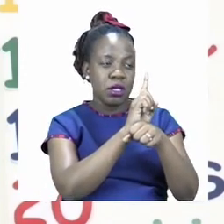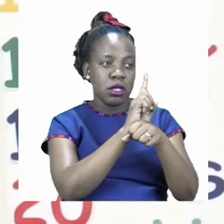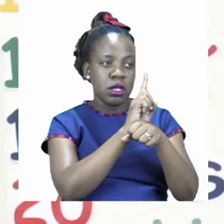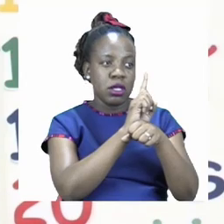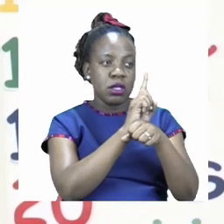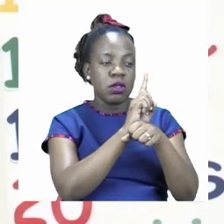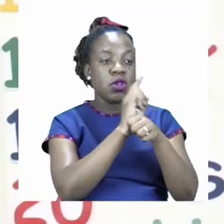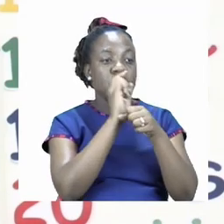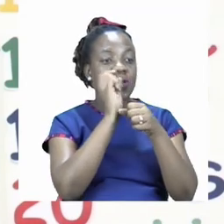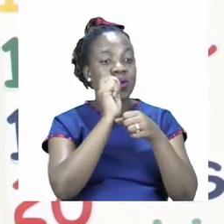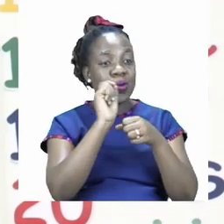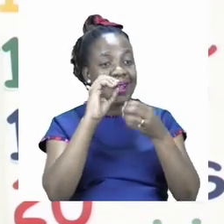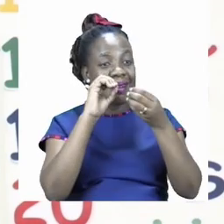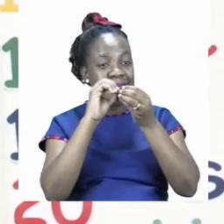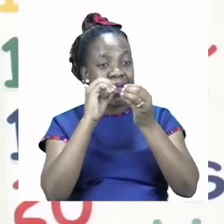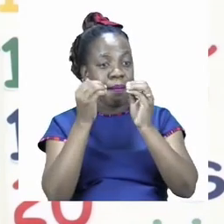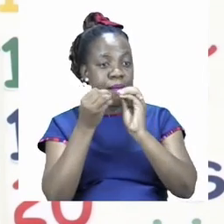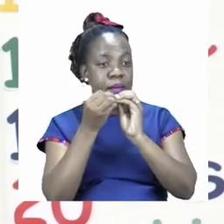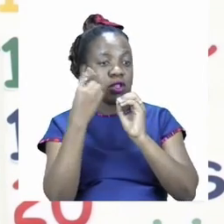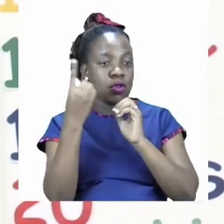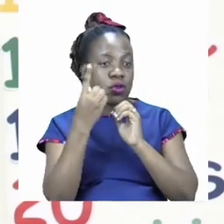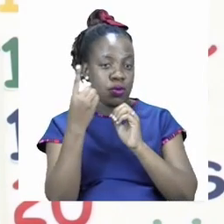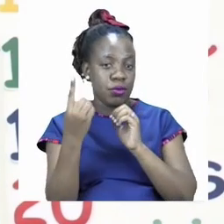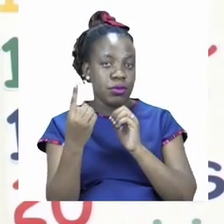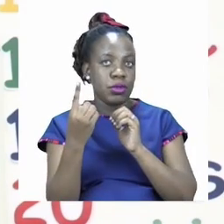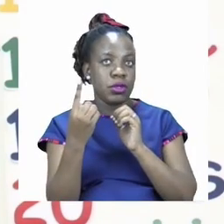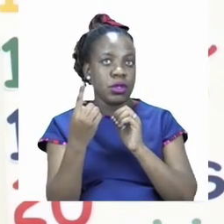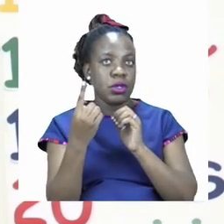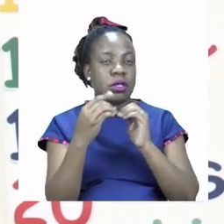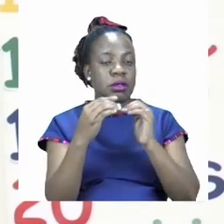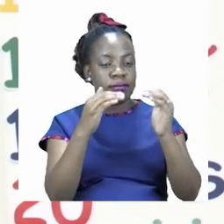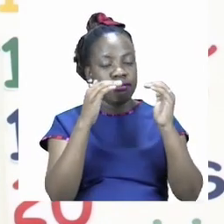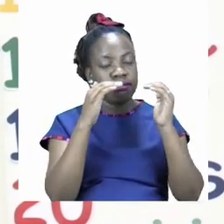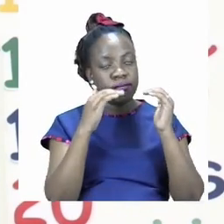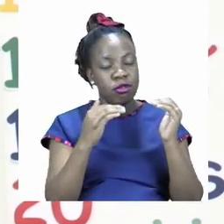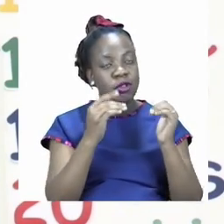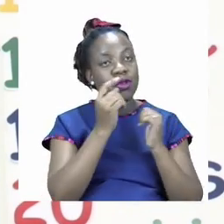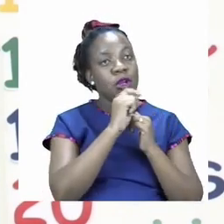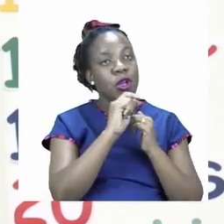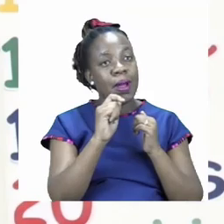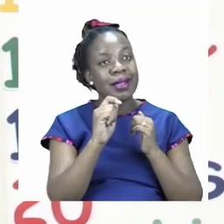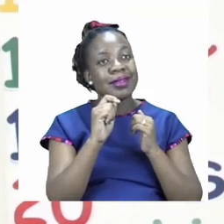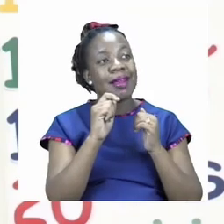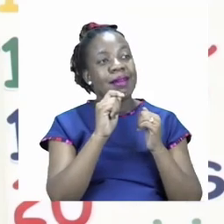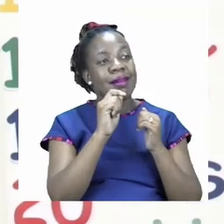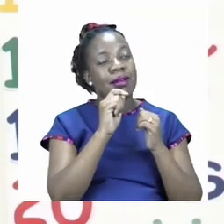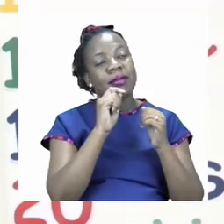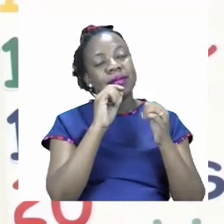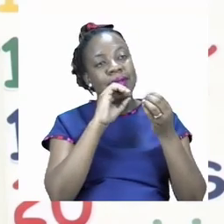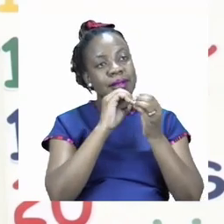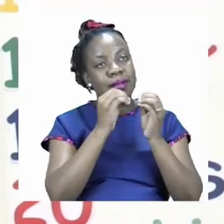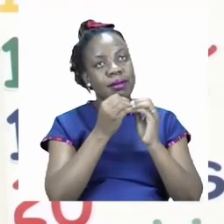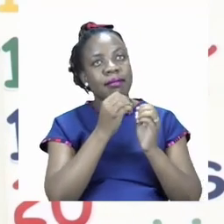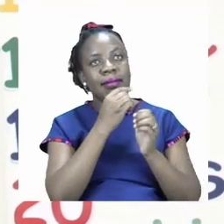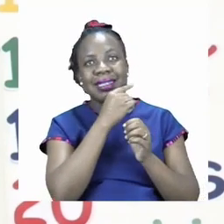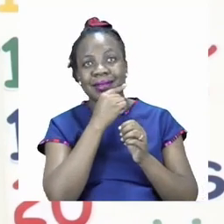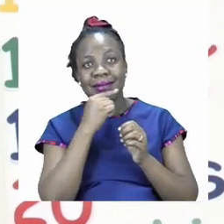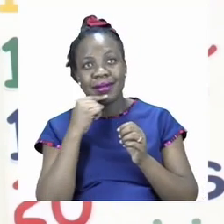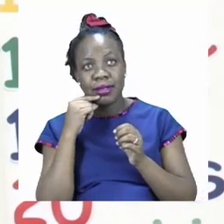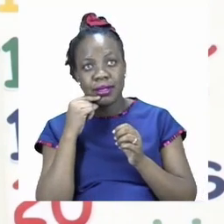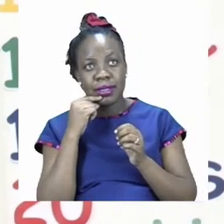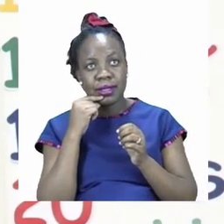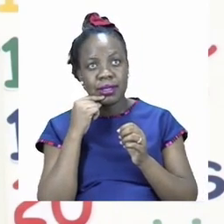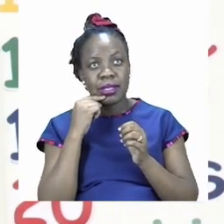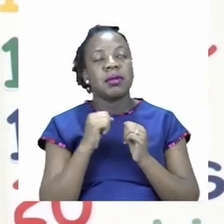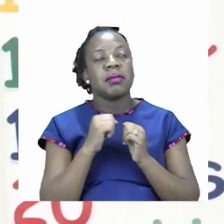numerals. The second part, you're writing them in words. The third part, you are doing it in standard form,